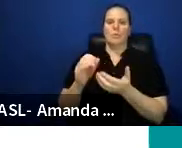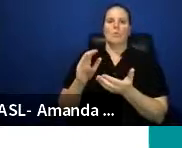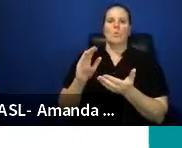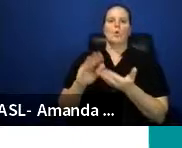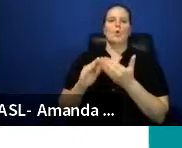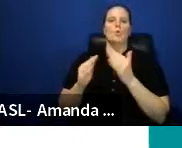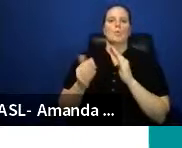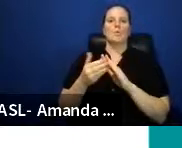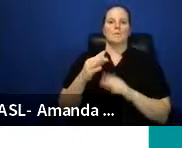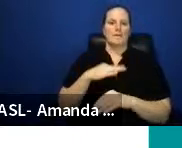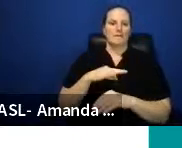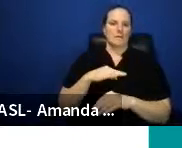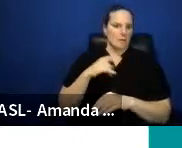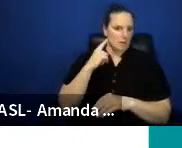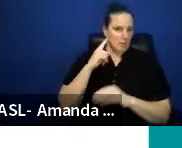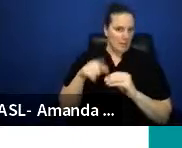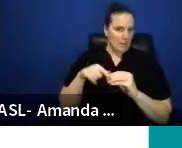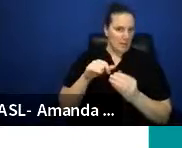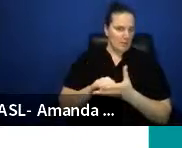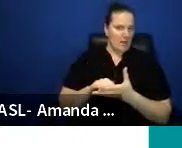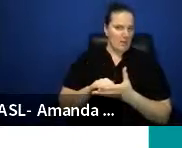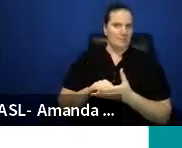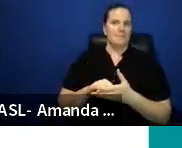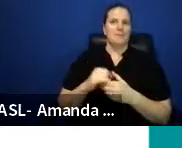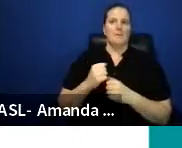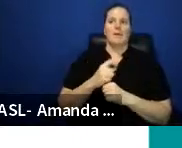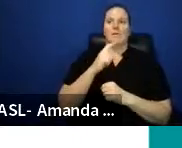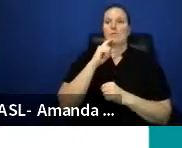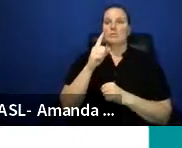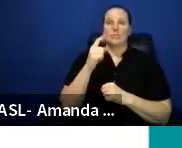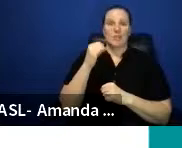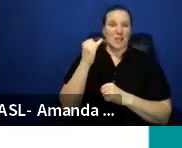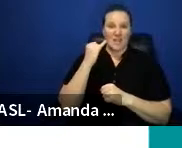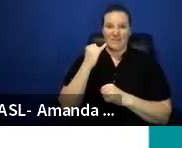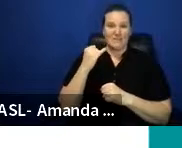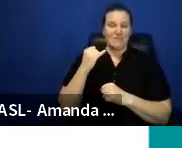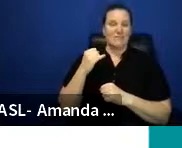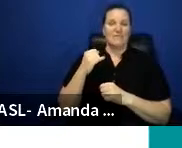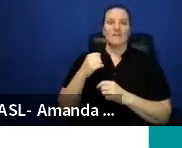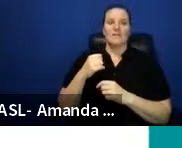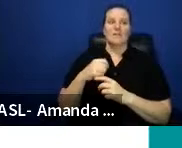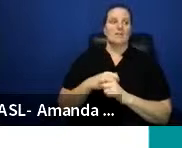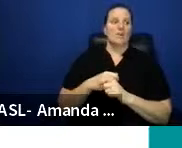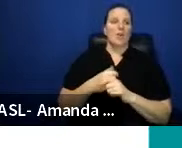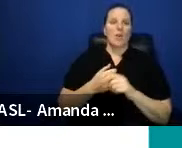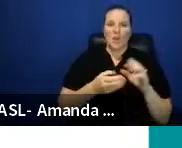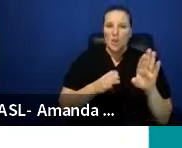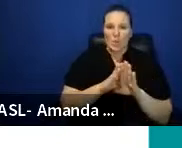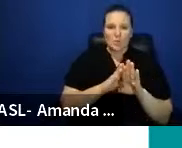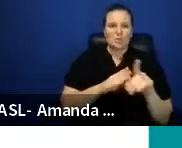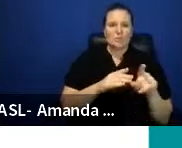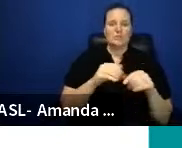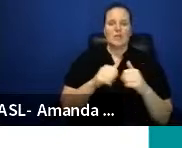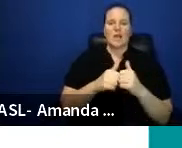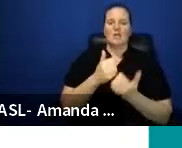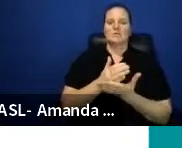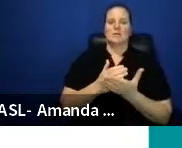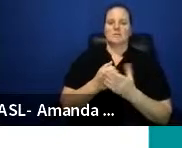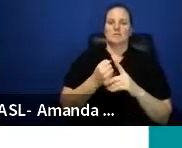thinking about. So making sure that, you know, if there are extended closures, how could some assistance